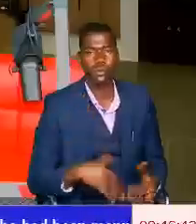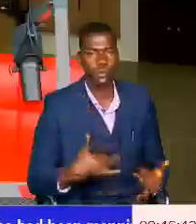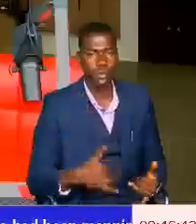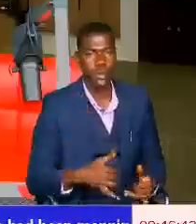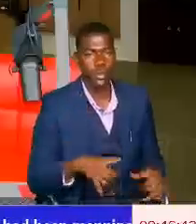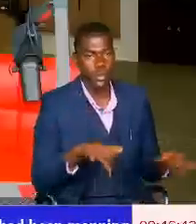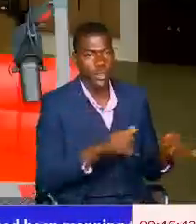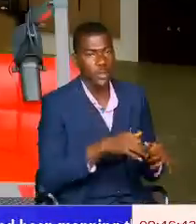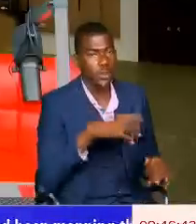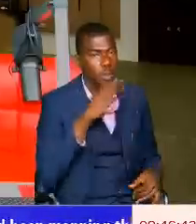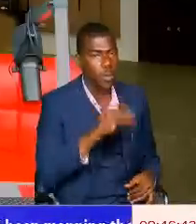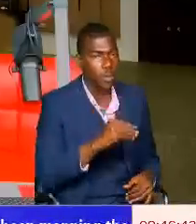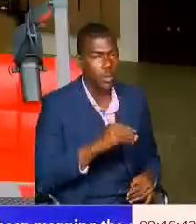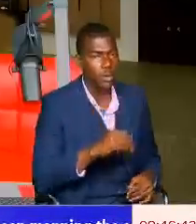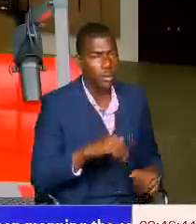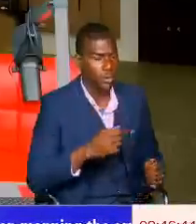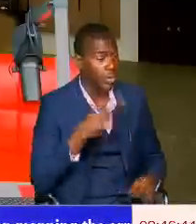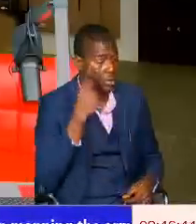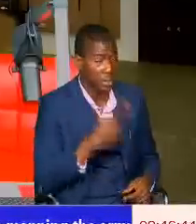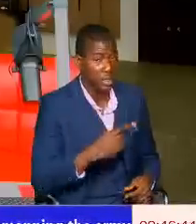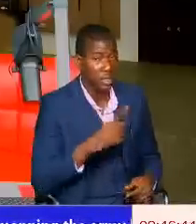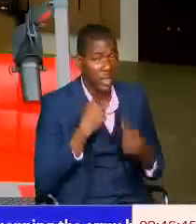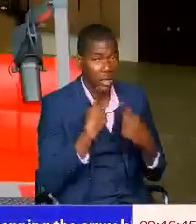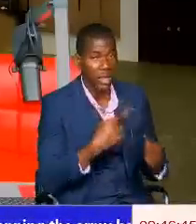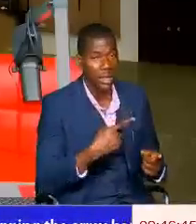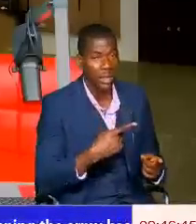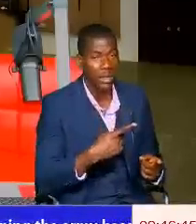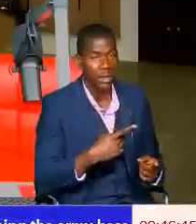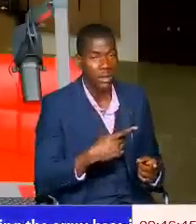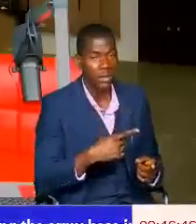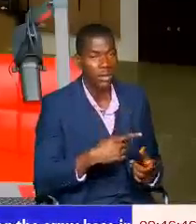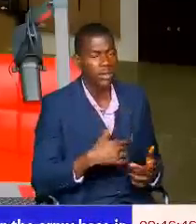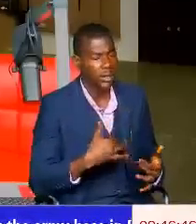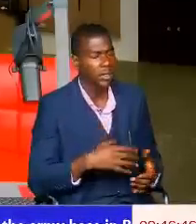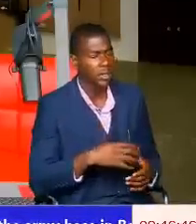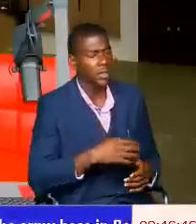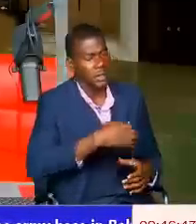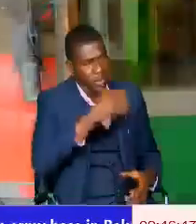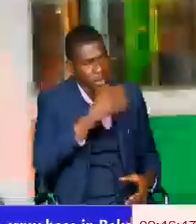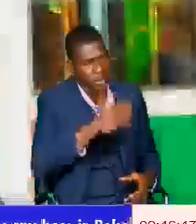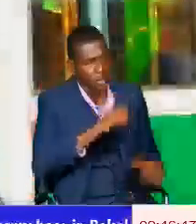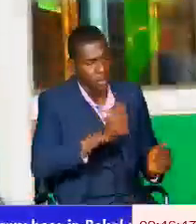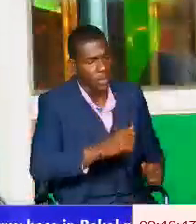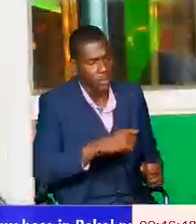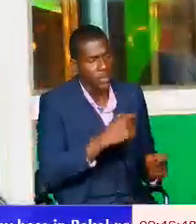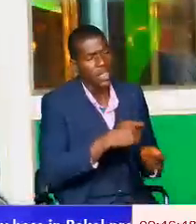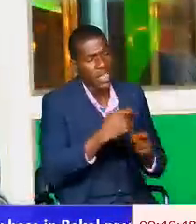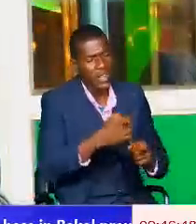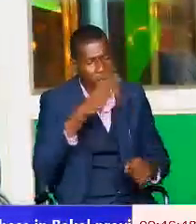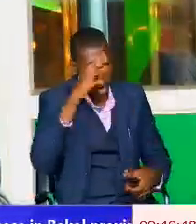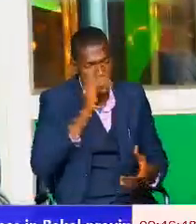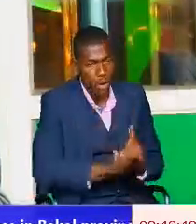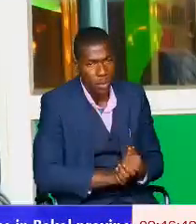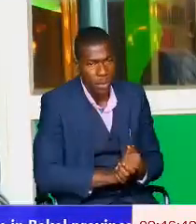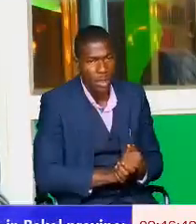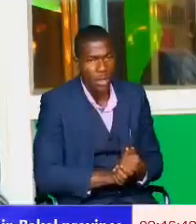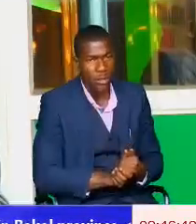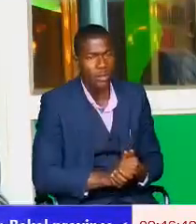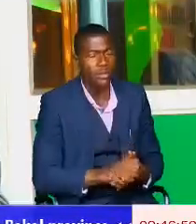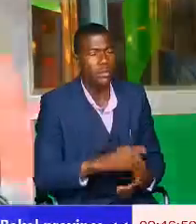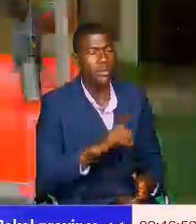That same woman, if you see her, tell her, say, one supplement day for that her husband, diabetes,